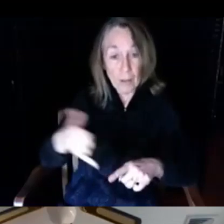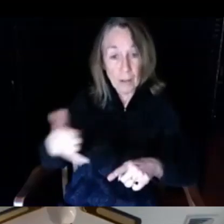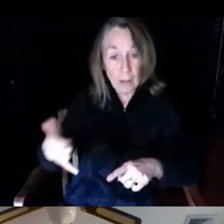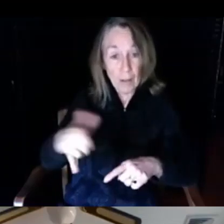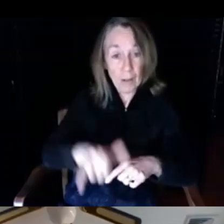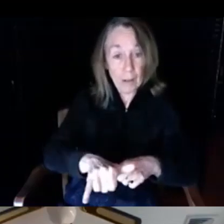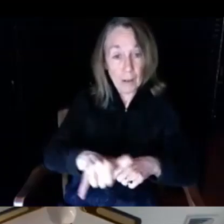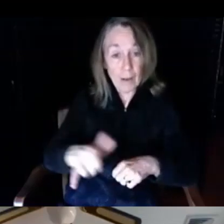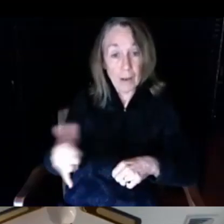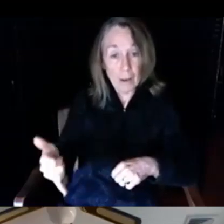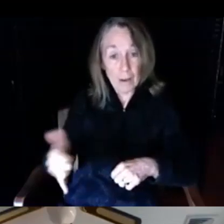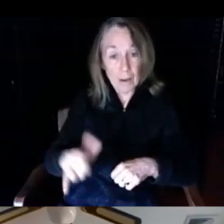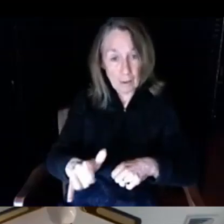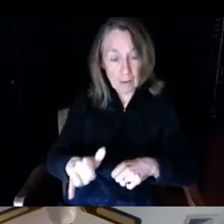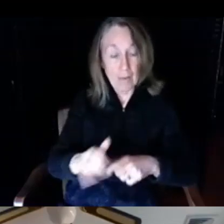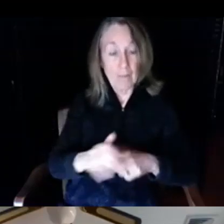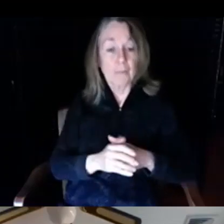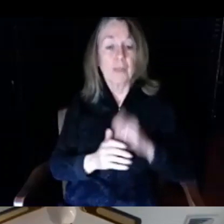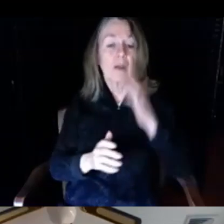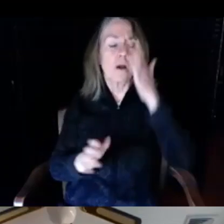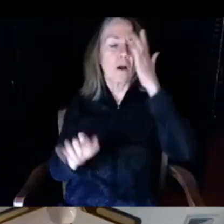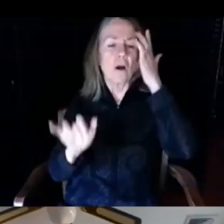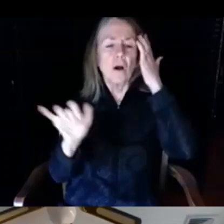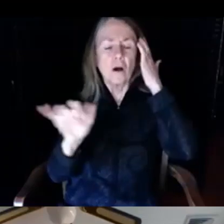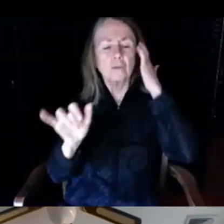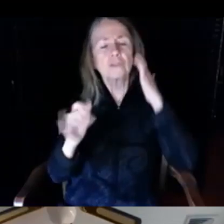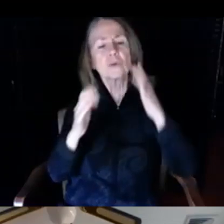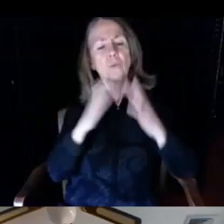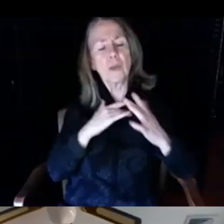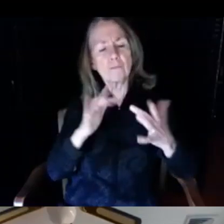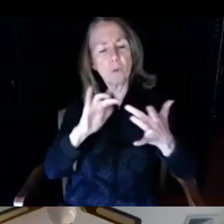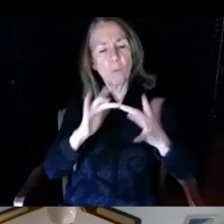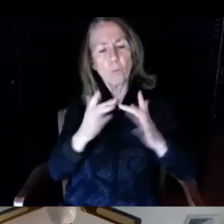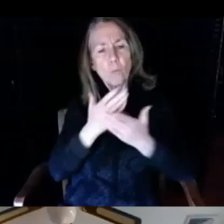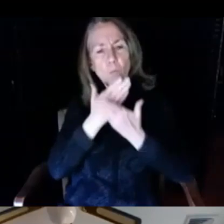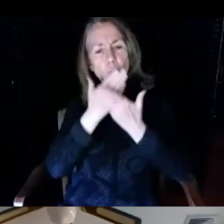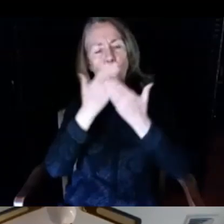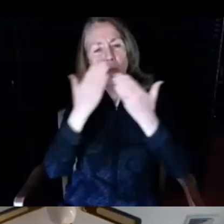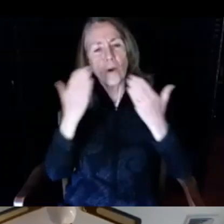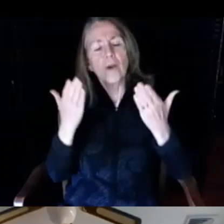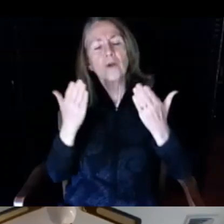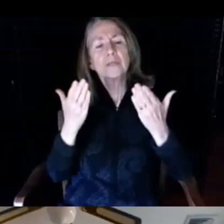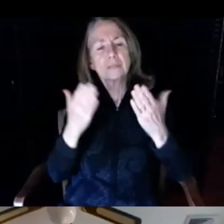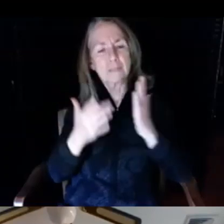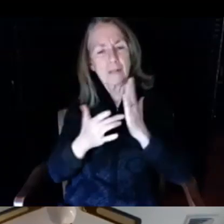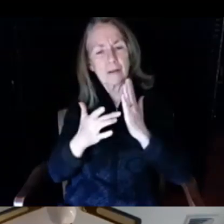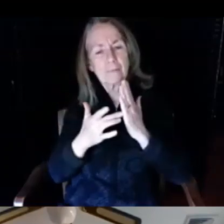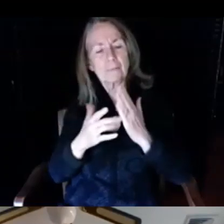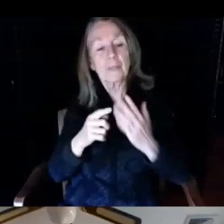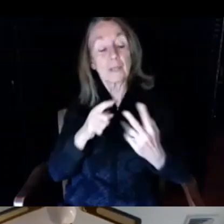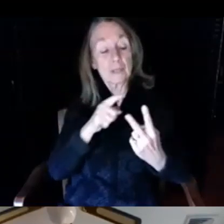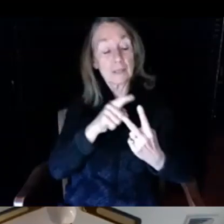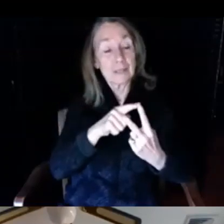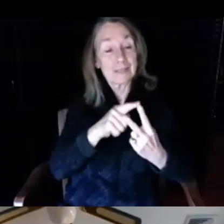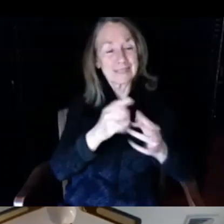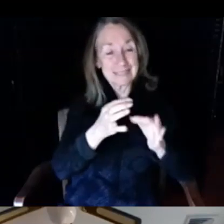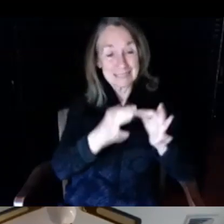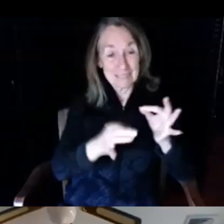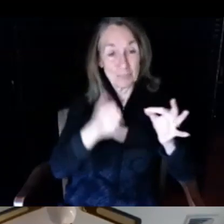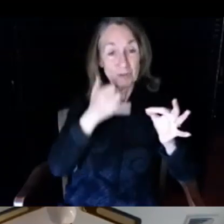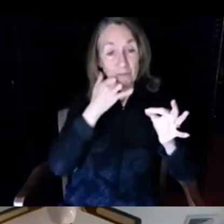also do wireless technology. We do more simple phones like the Jitterbug and the Lucia, and then we do smartphones